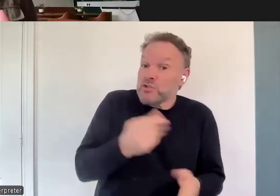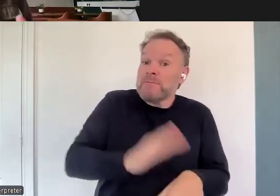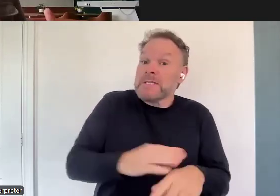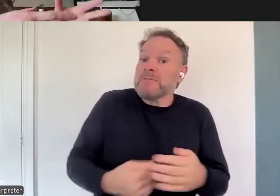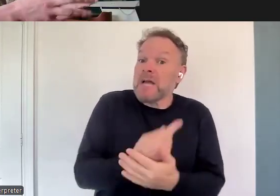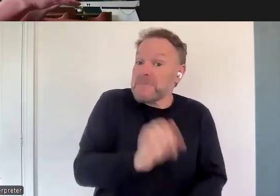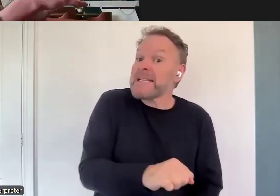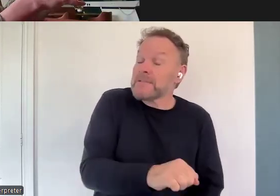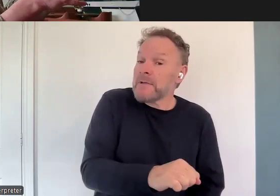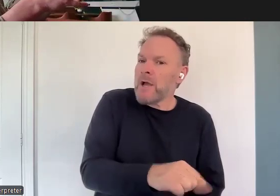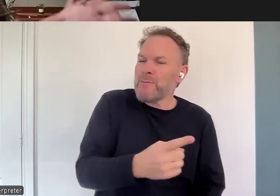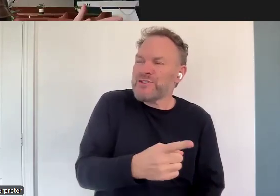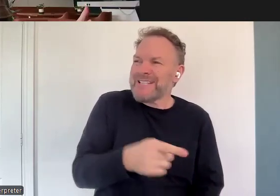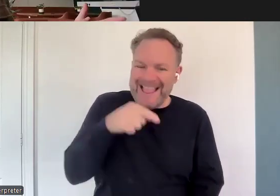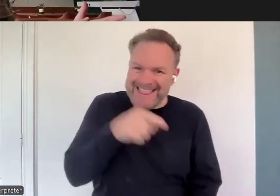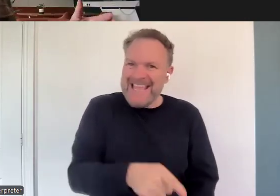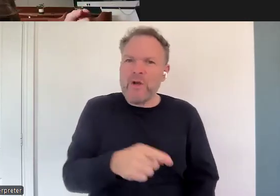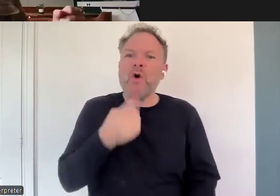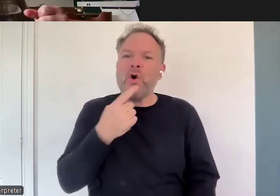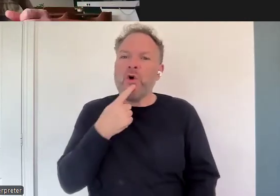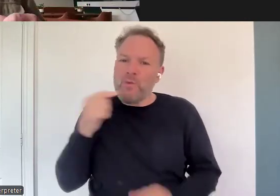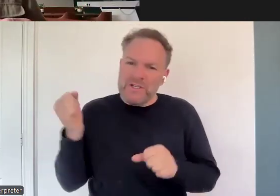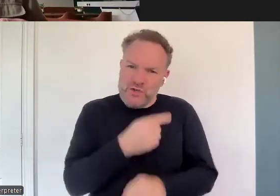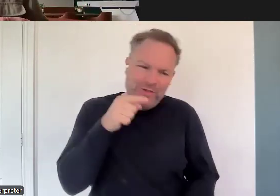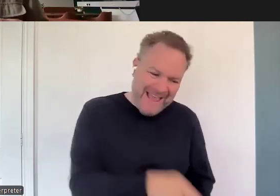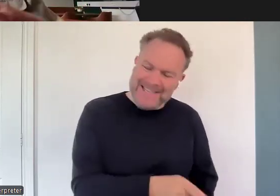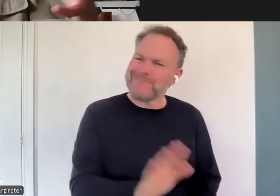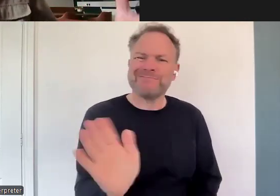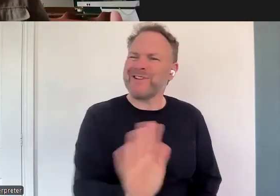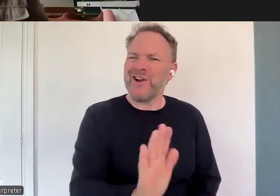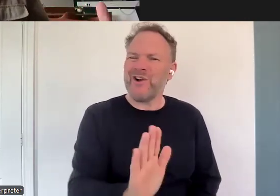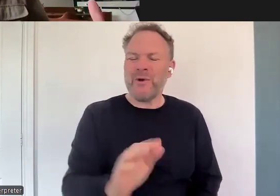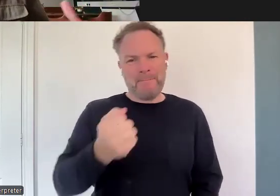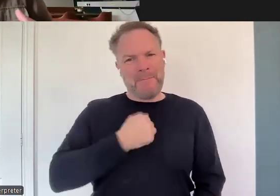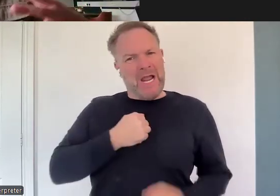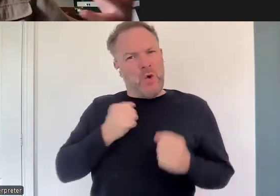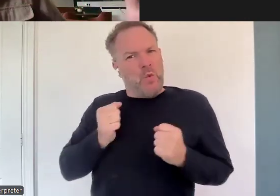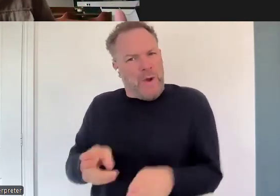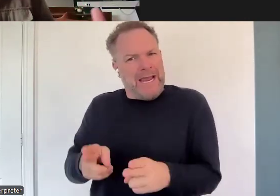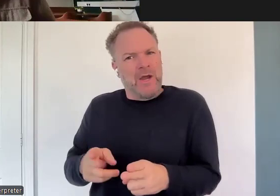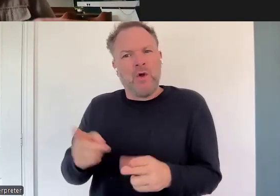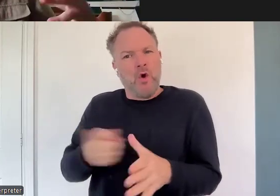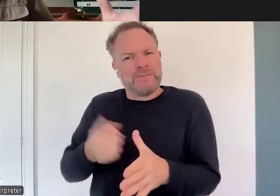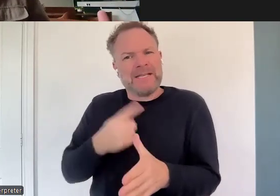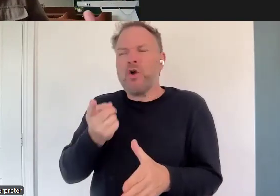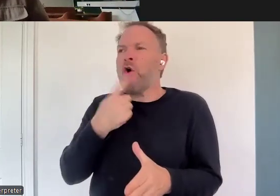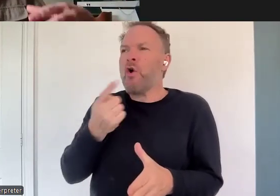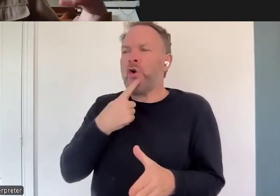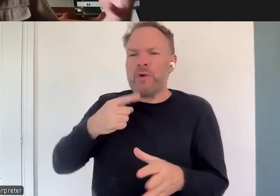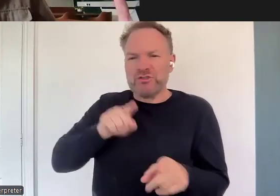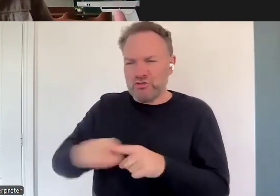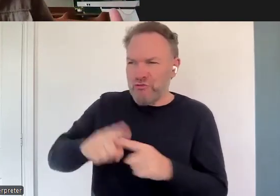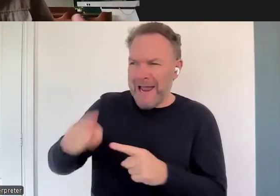But rather than making those approaches our default, we should say our default is to do everything in this